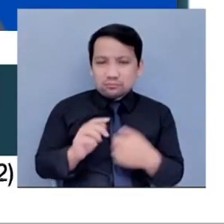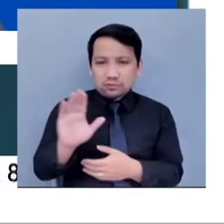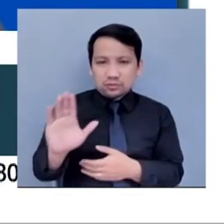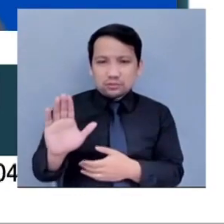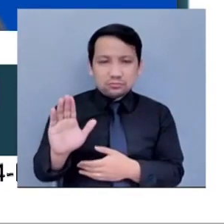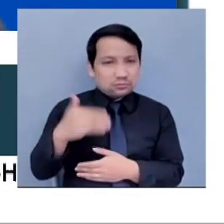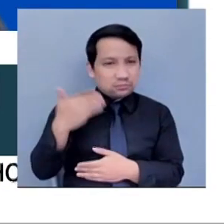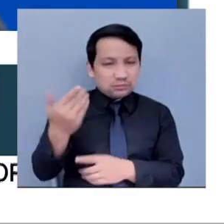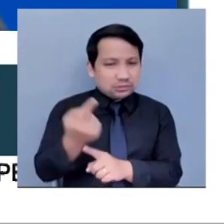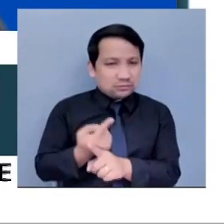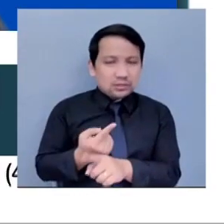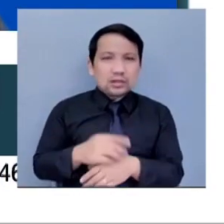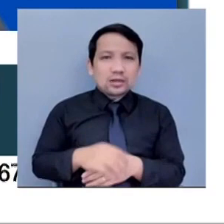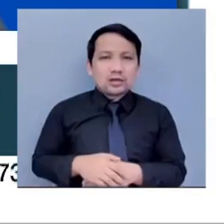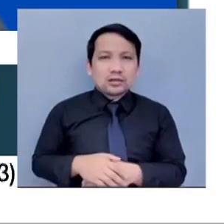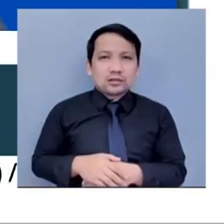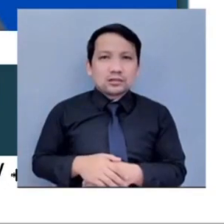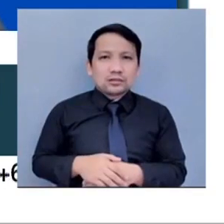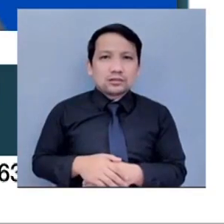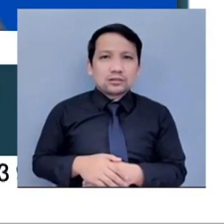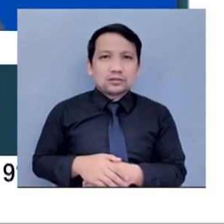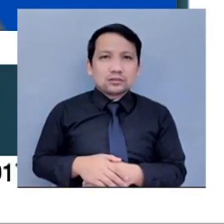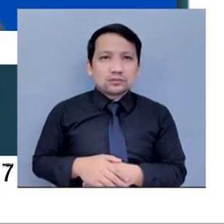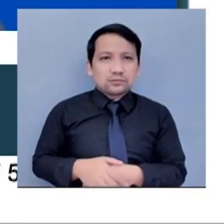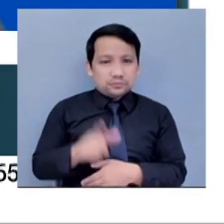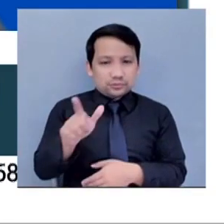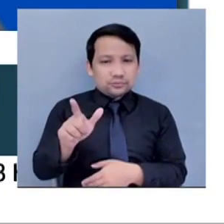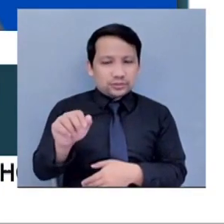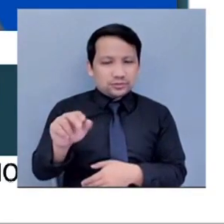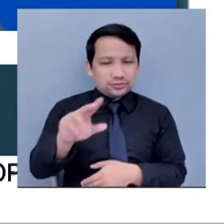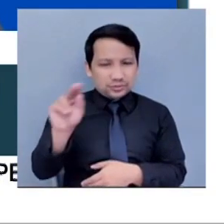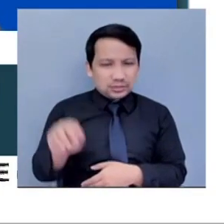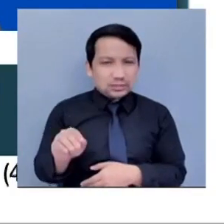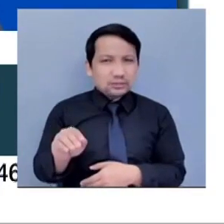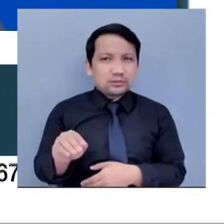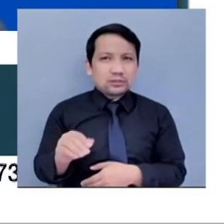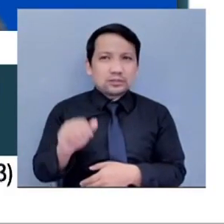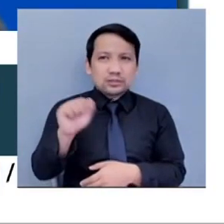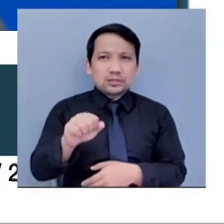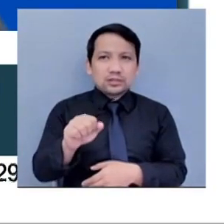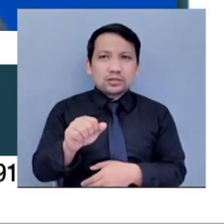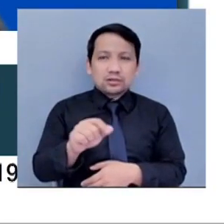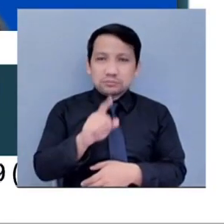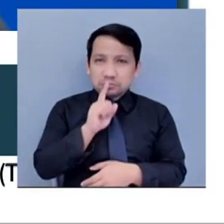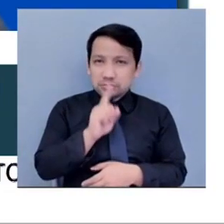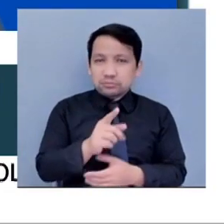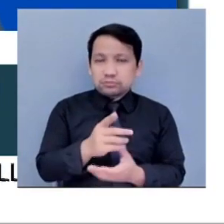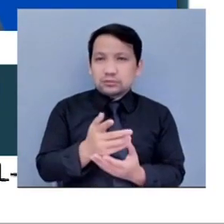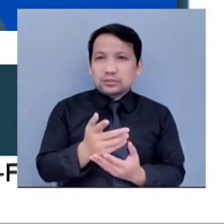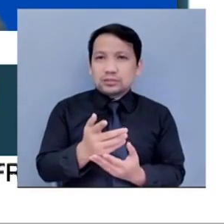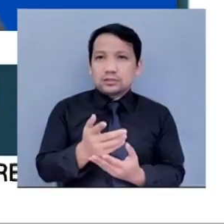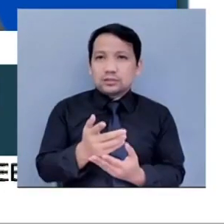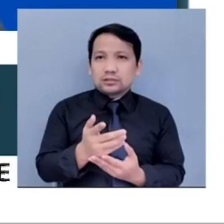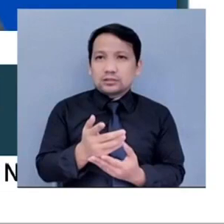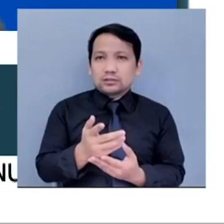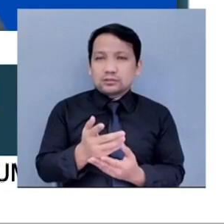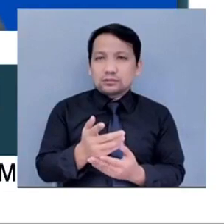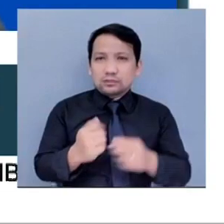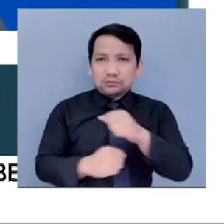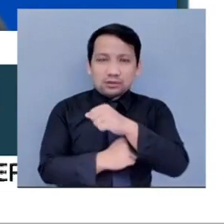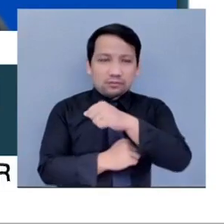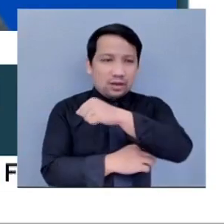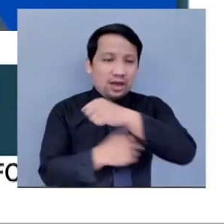months. All right. As early as 2013. So, yeah. So, it's really, at least the foundations are there. We have